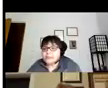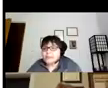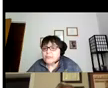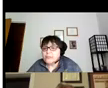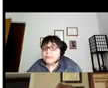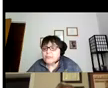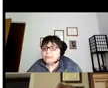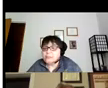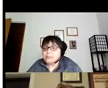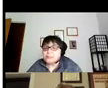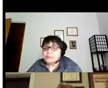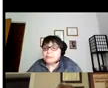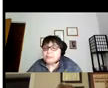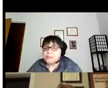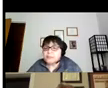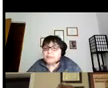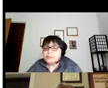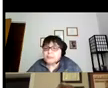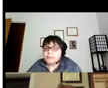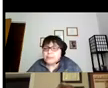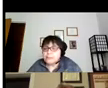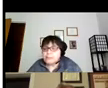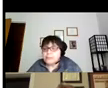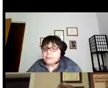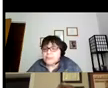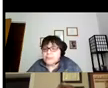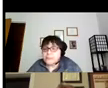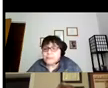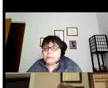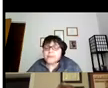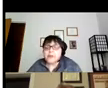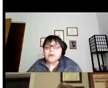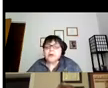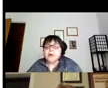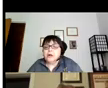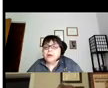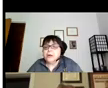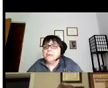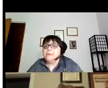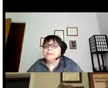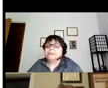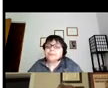and that the boundary between the woman Christ and the power